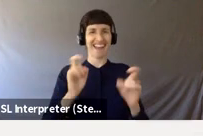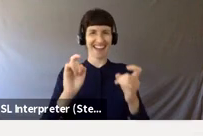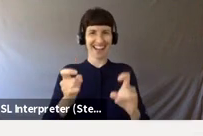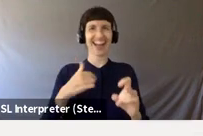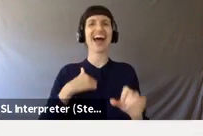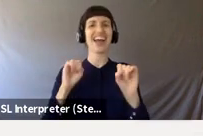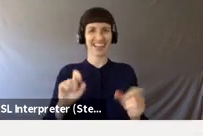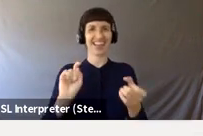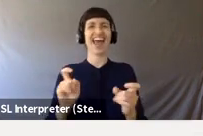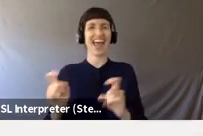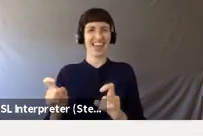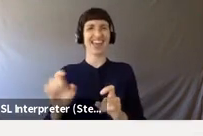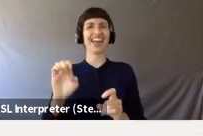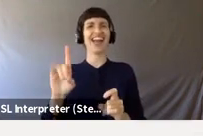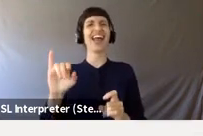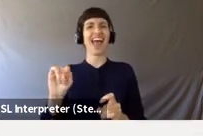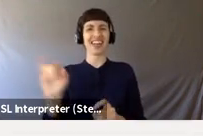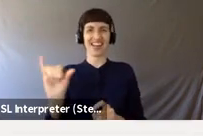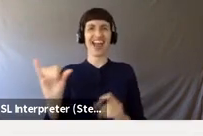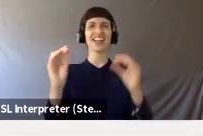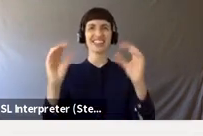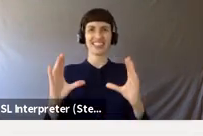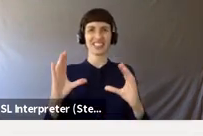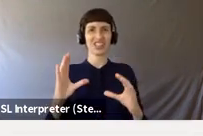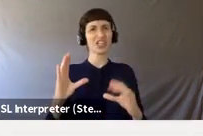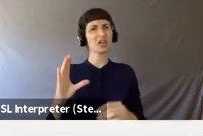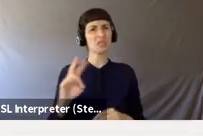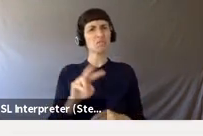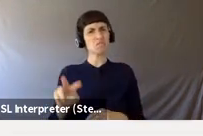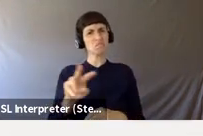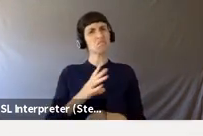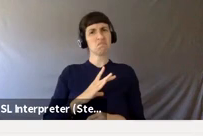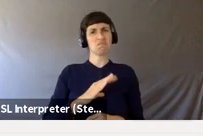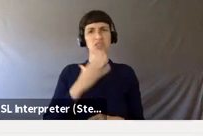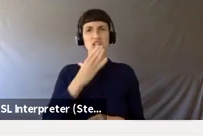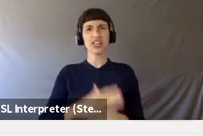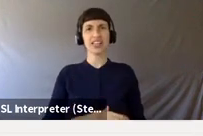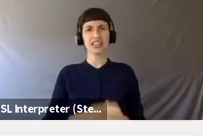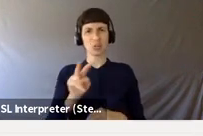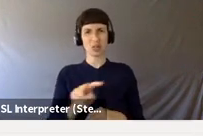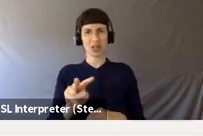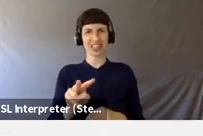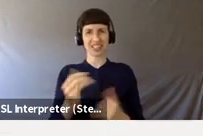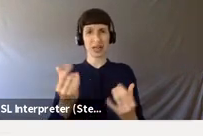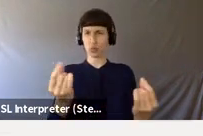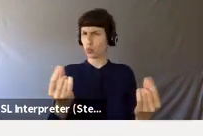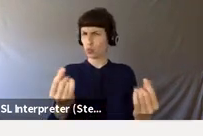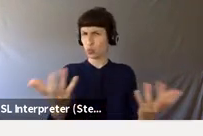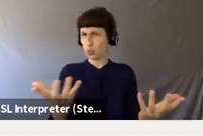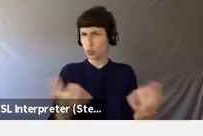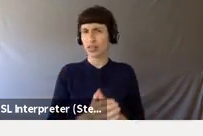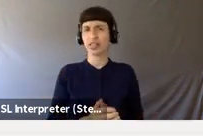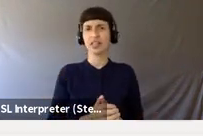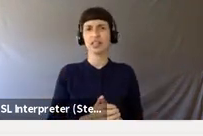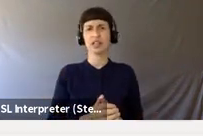I can edit as the teacher. So it looks pretty good. And I'm looking at this now and I'm going, all right, so what do I do? Christina, where would I go? Oh, there's